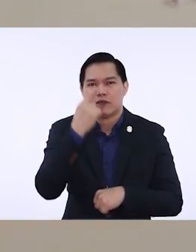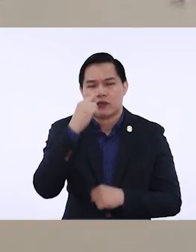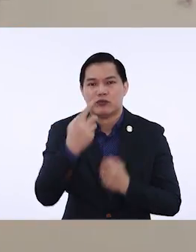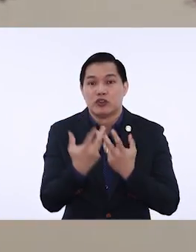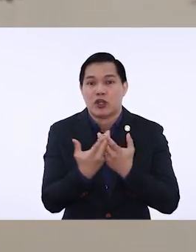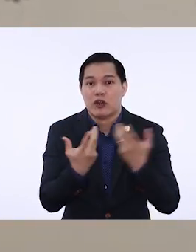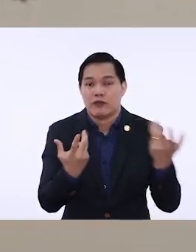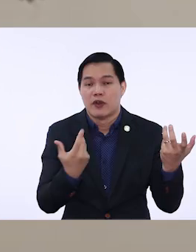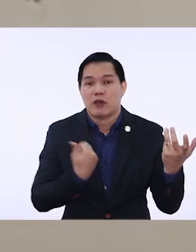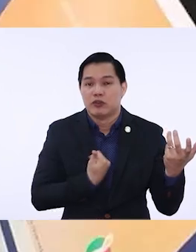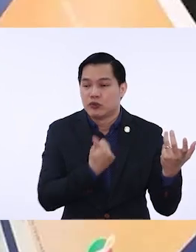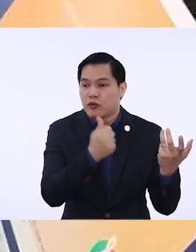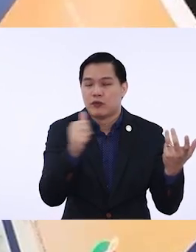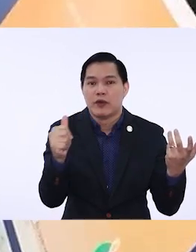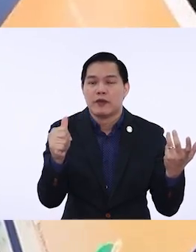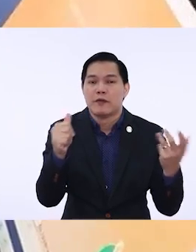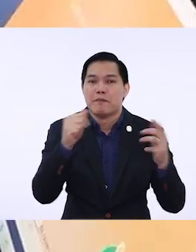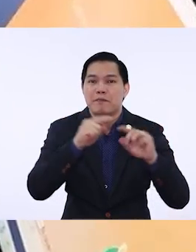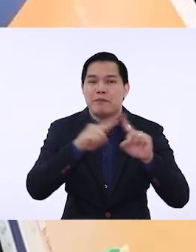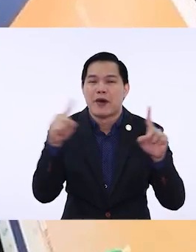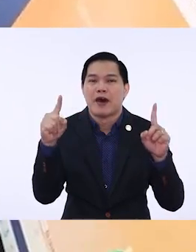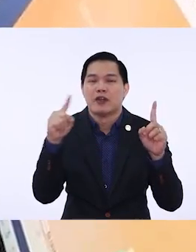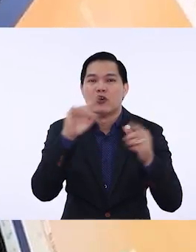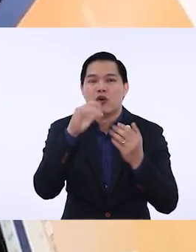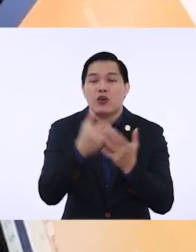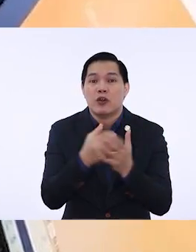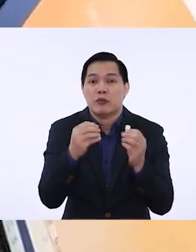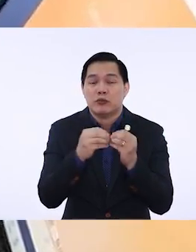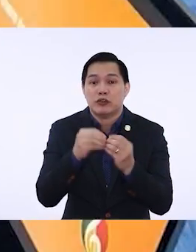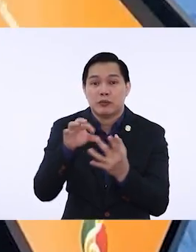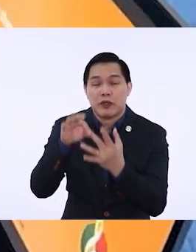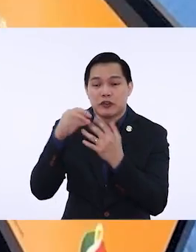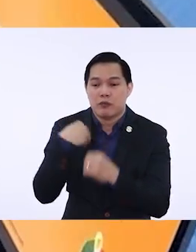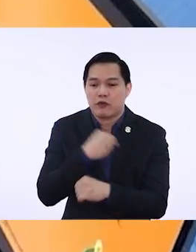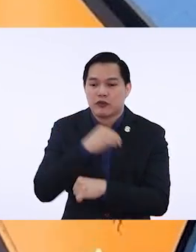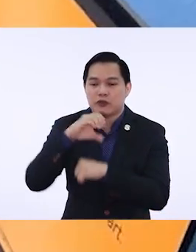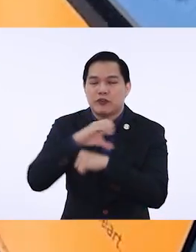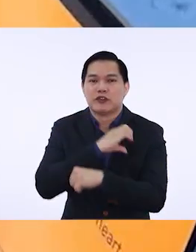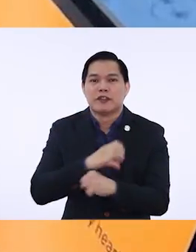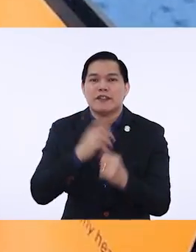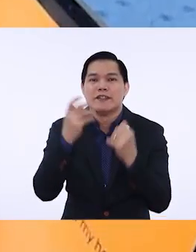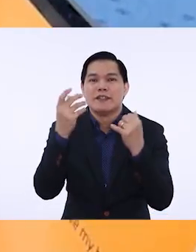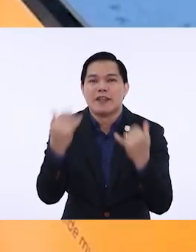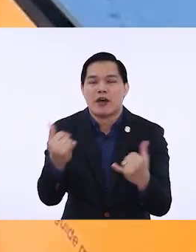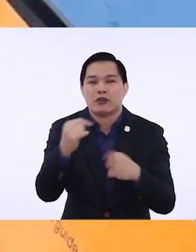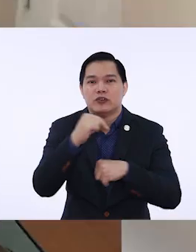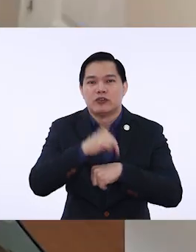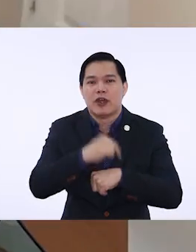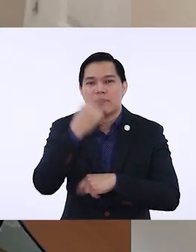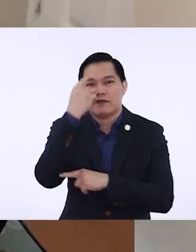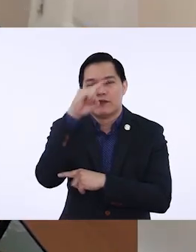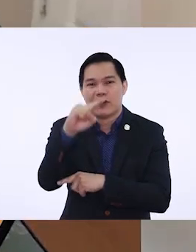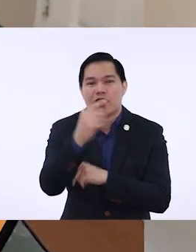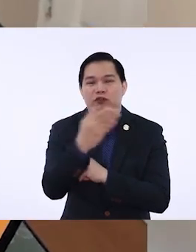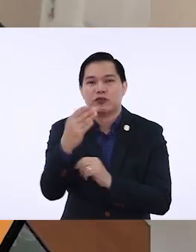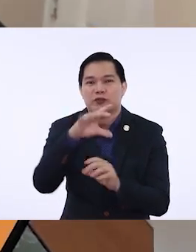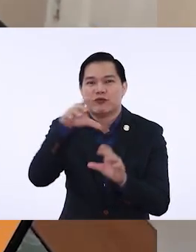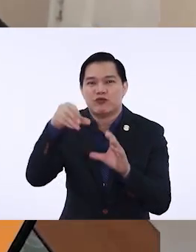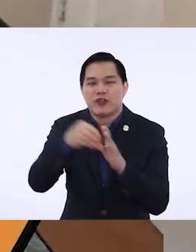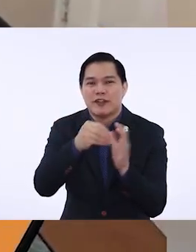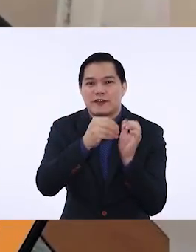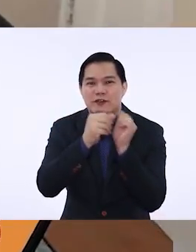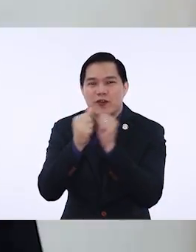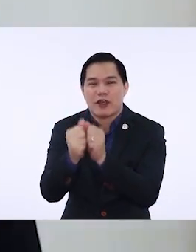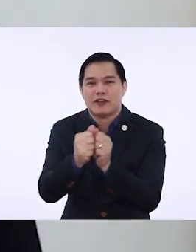separate ourselves from one another, but all the more for members of the Church of Christ, now is the time for us to join